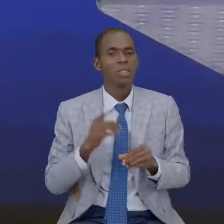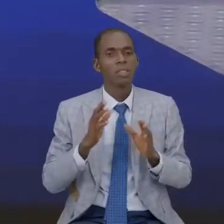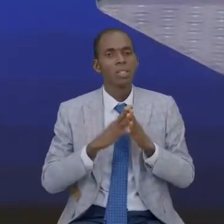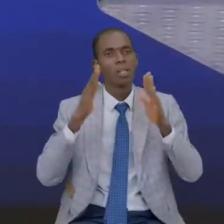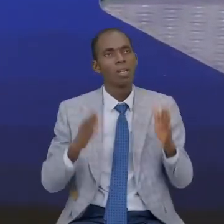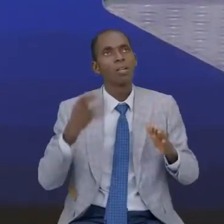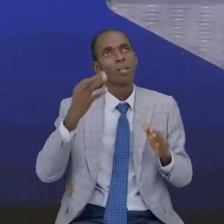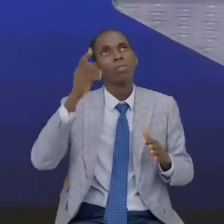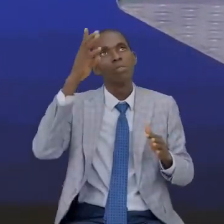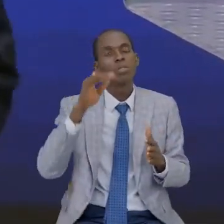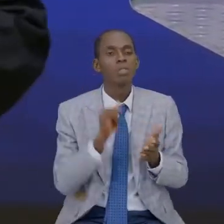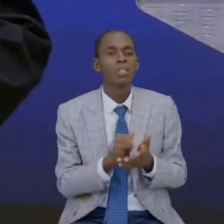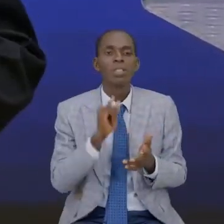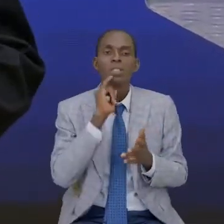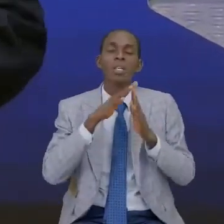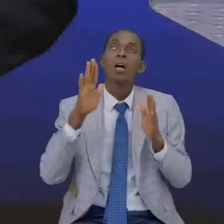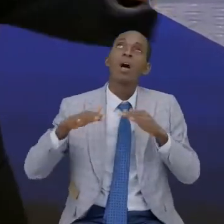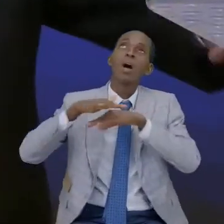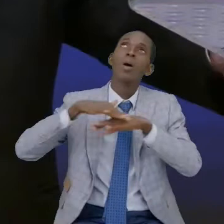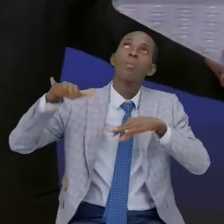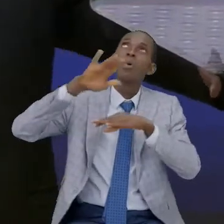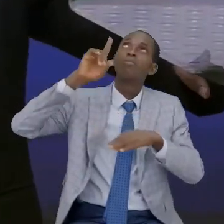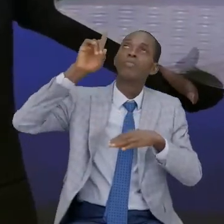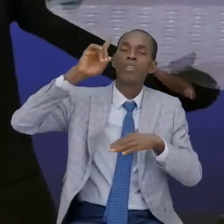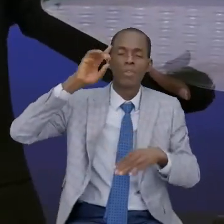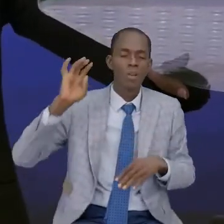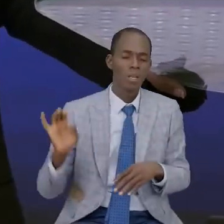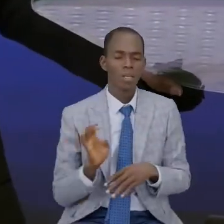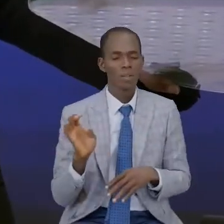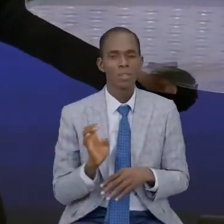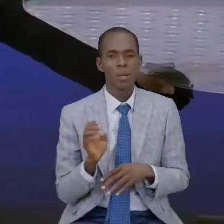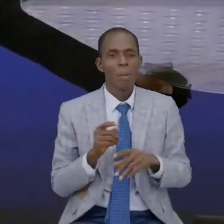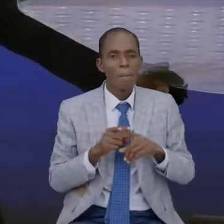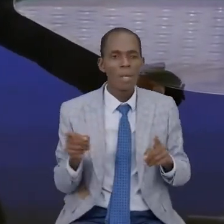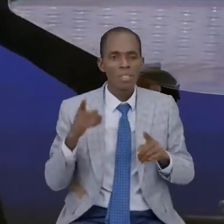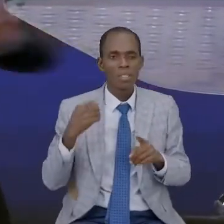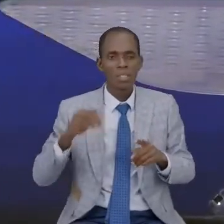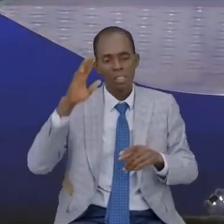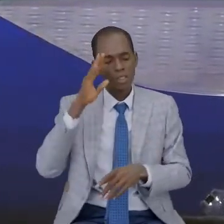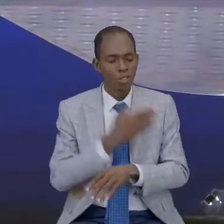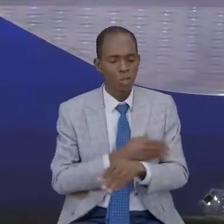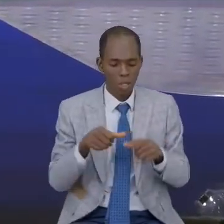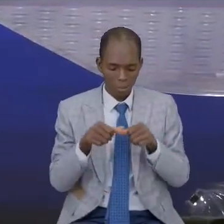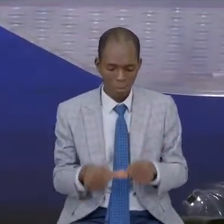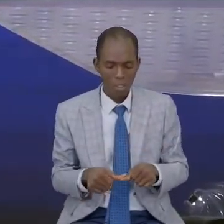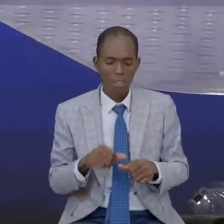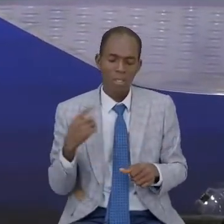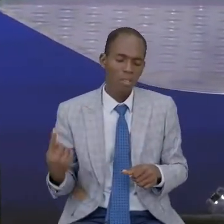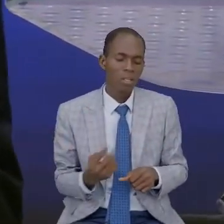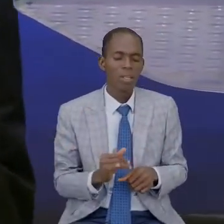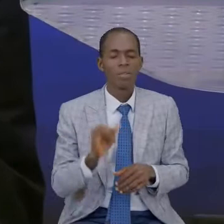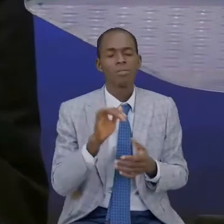in the house of God, that house above, forever. But the Son abideth ever. Look at